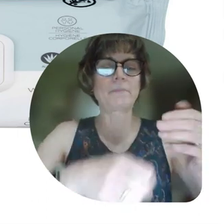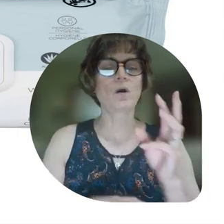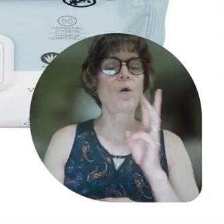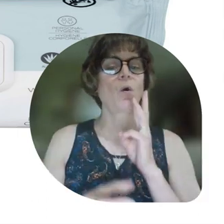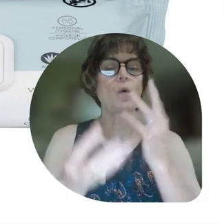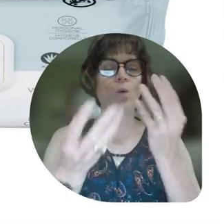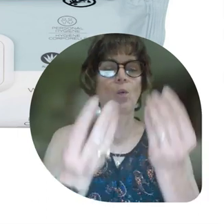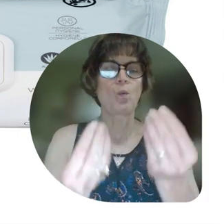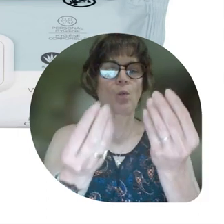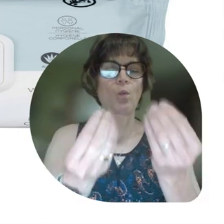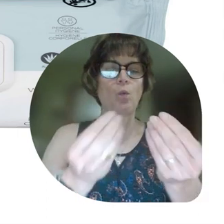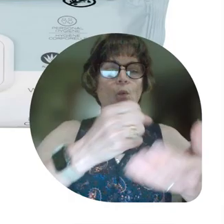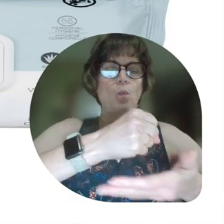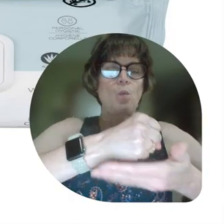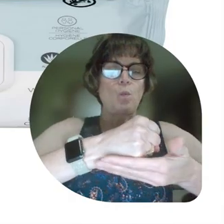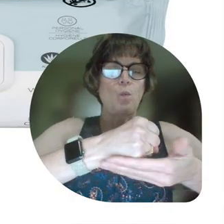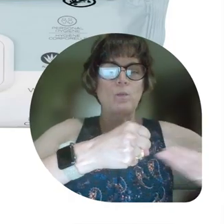Wipe.